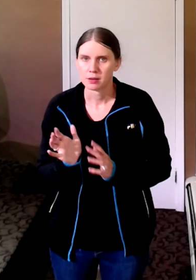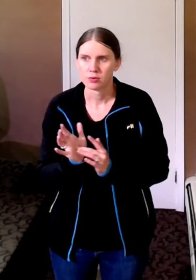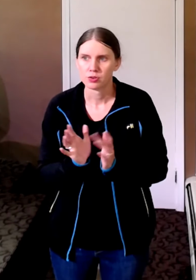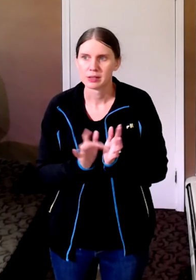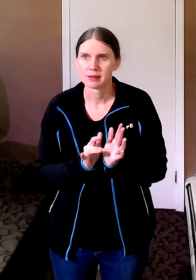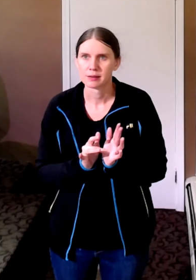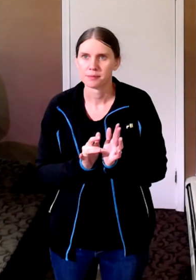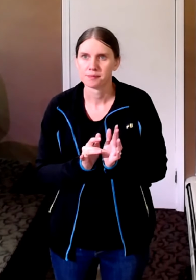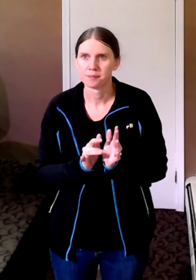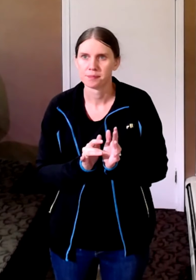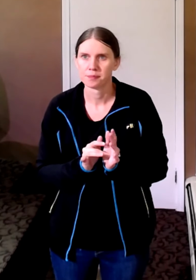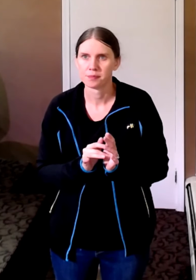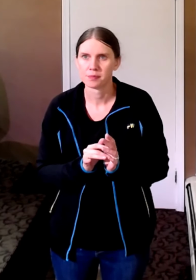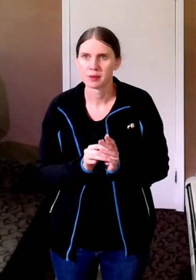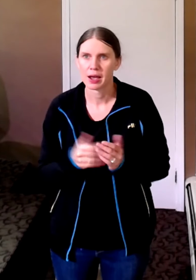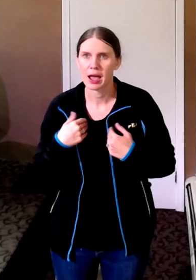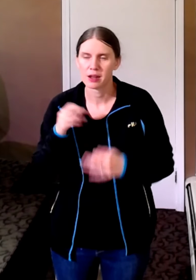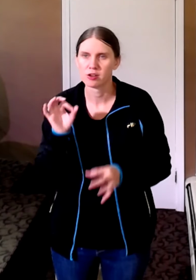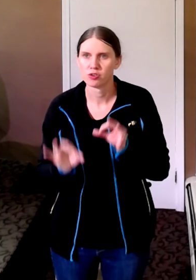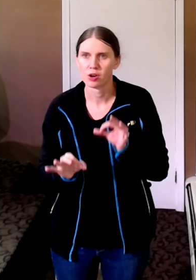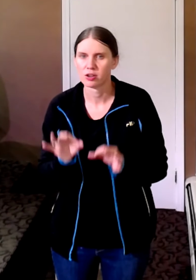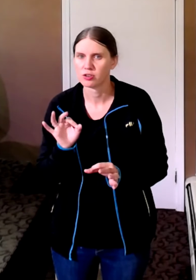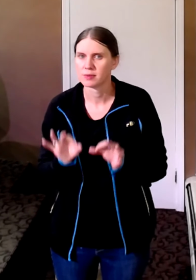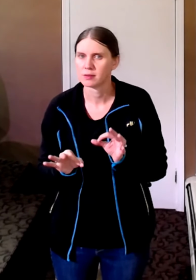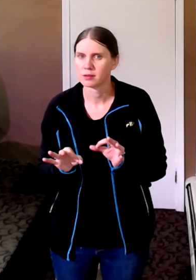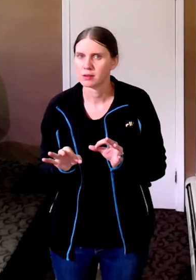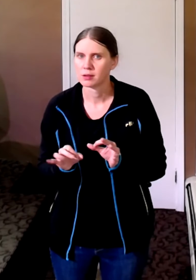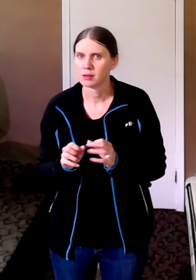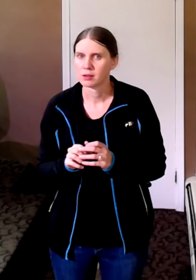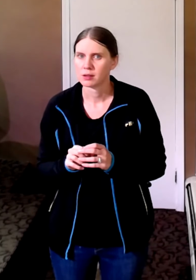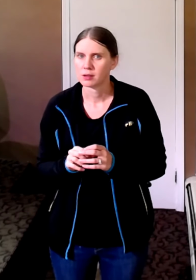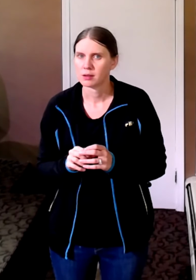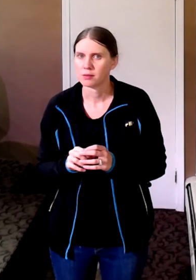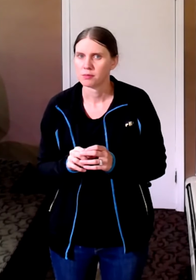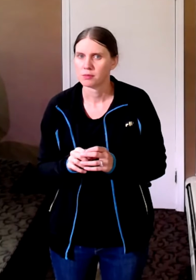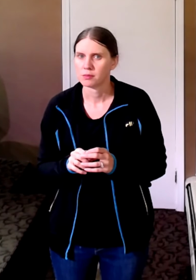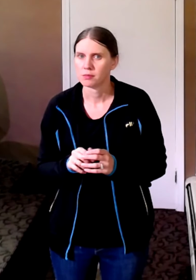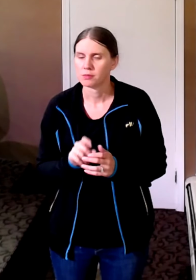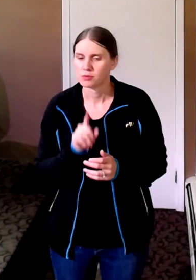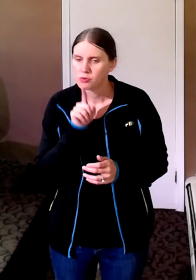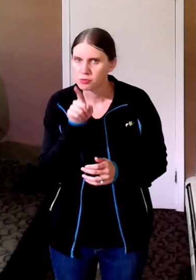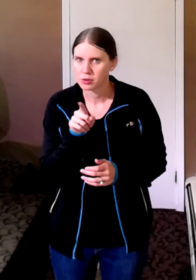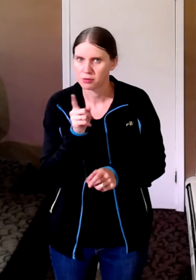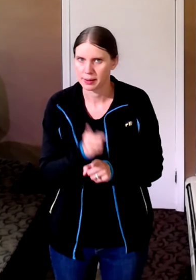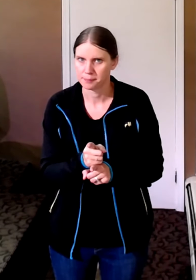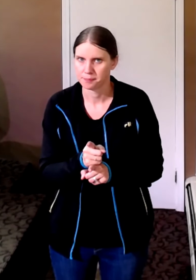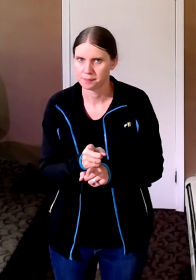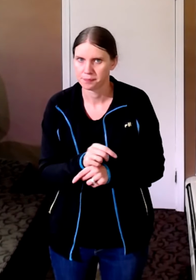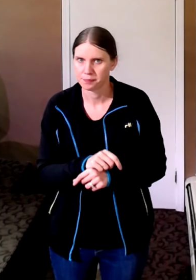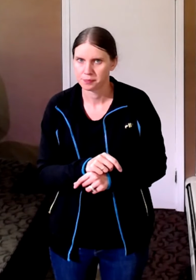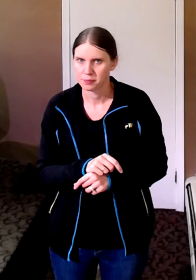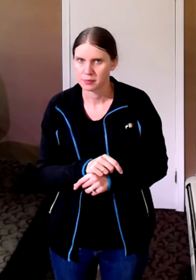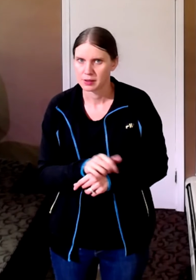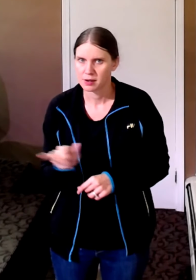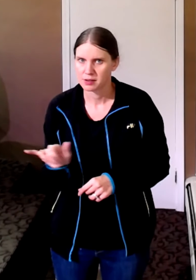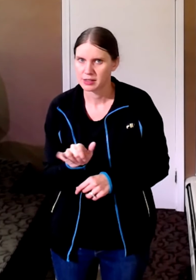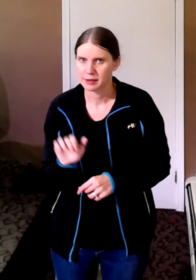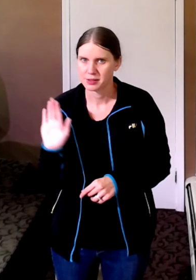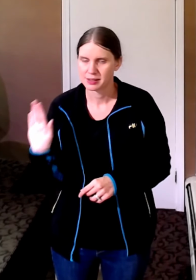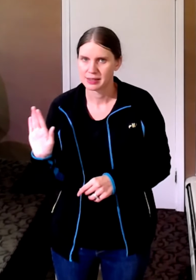Jesus' sense of justice and judgment was absolute, just as was his